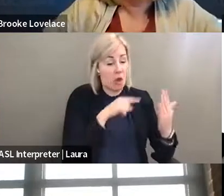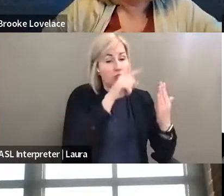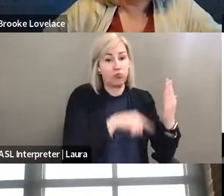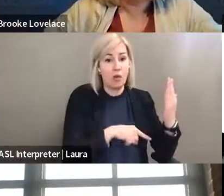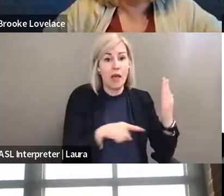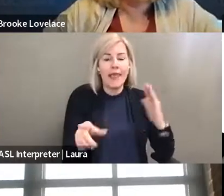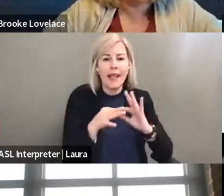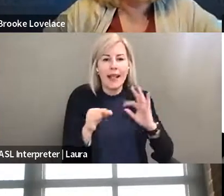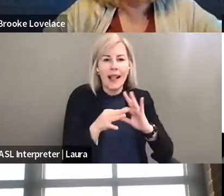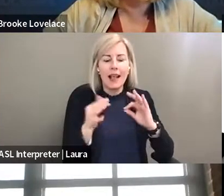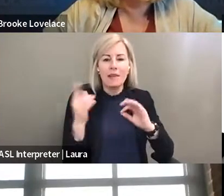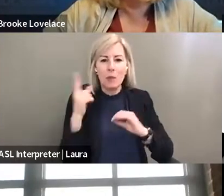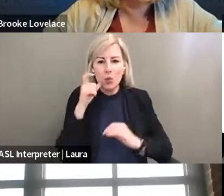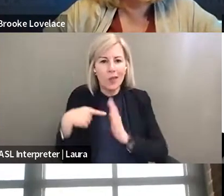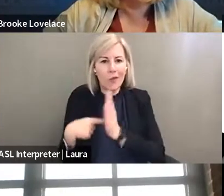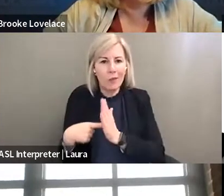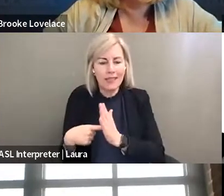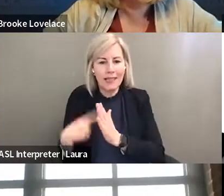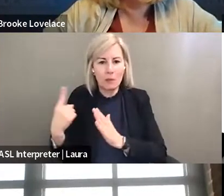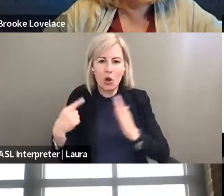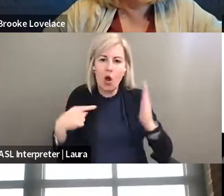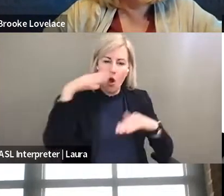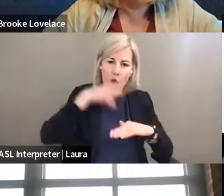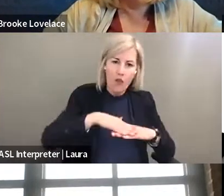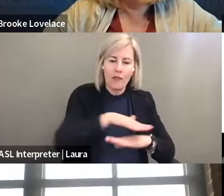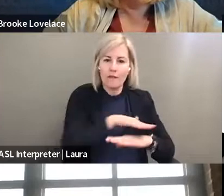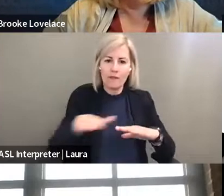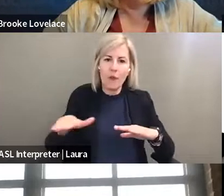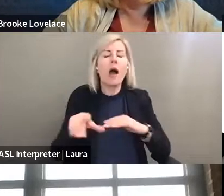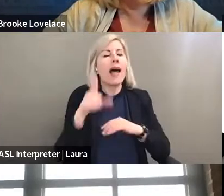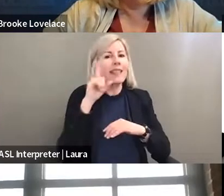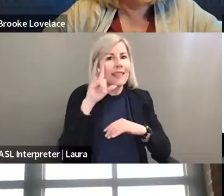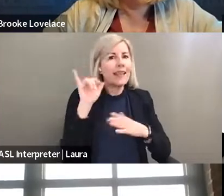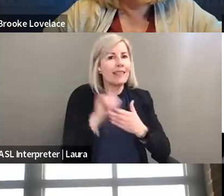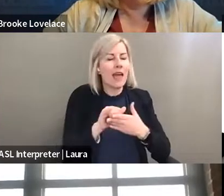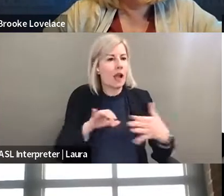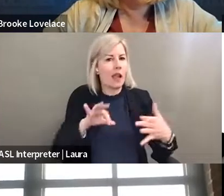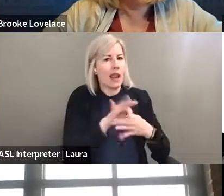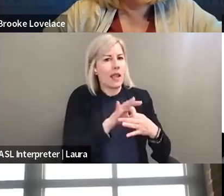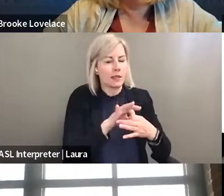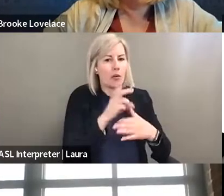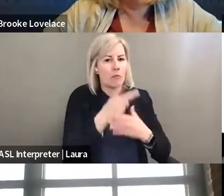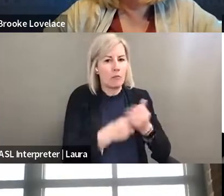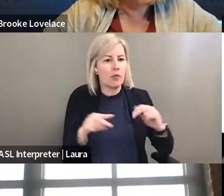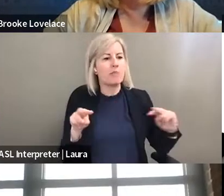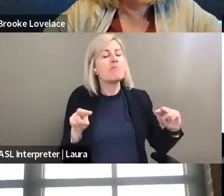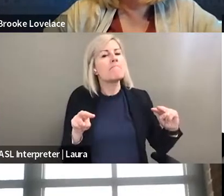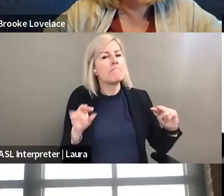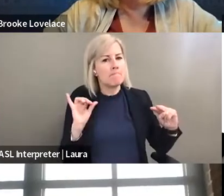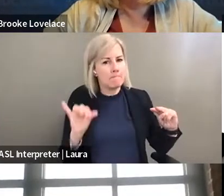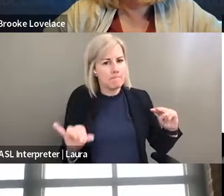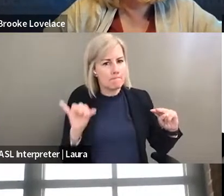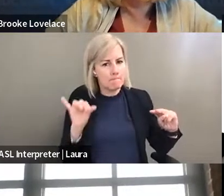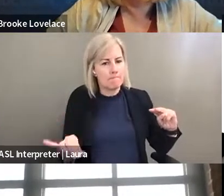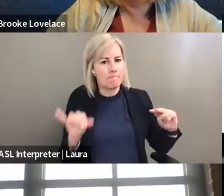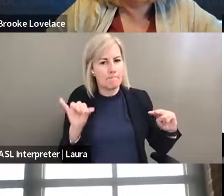they're representing there on the floor. And I think that connects with people from both sides of the parties to help them understand what the